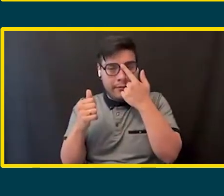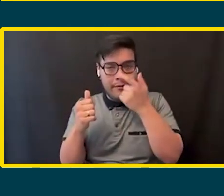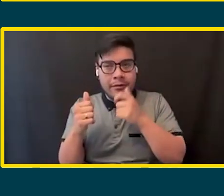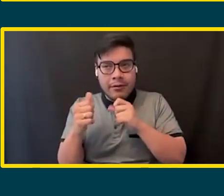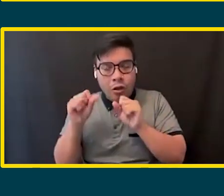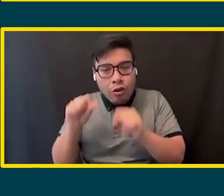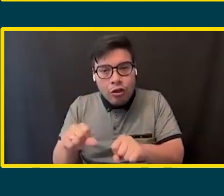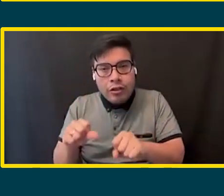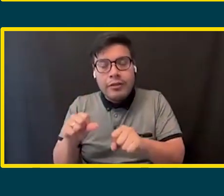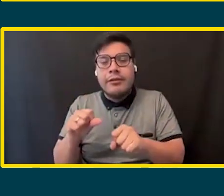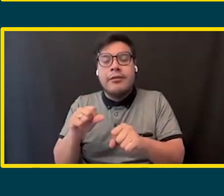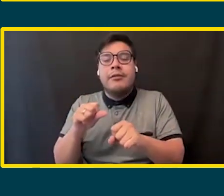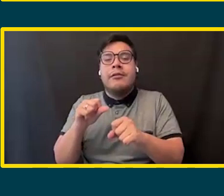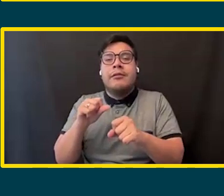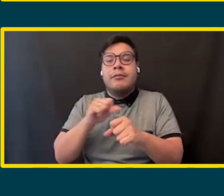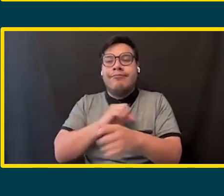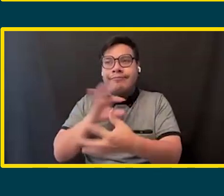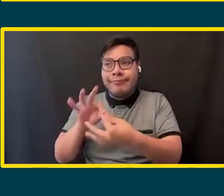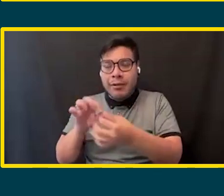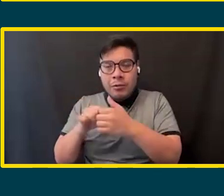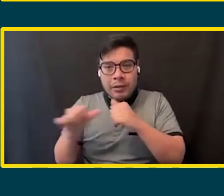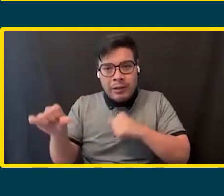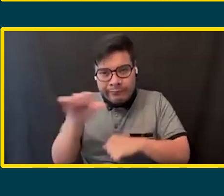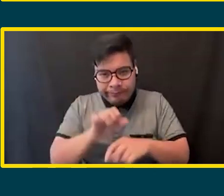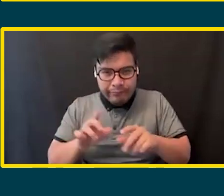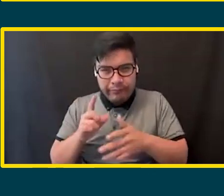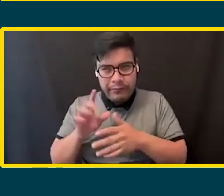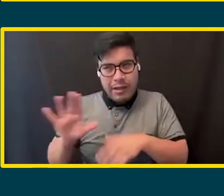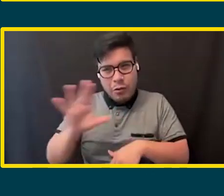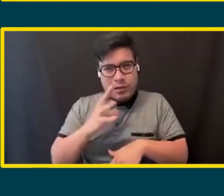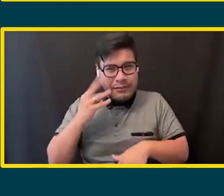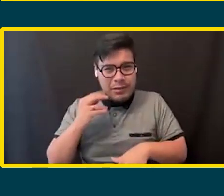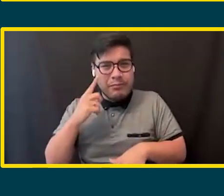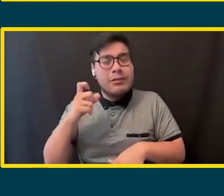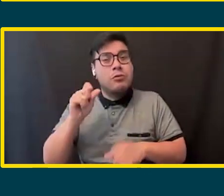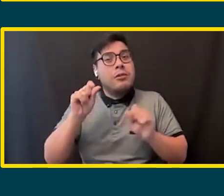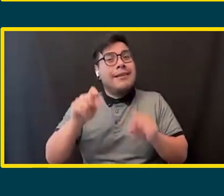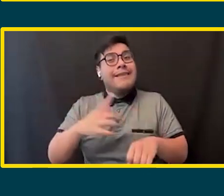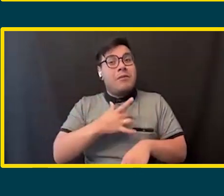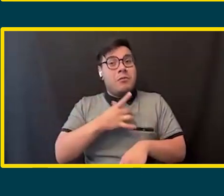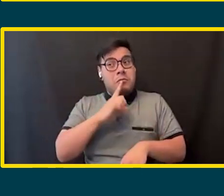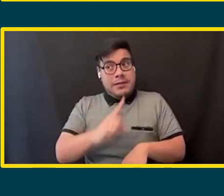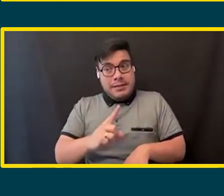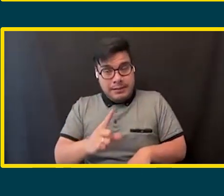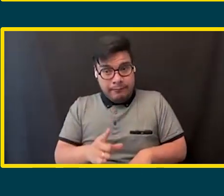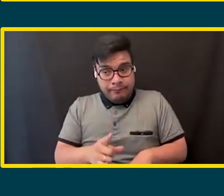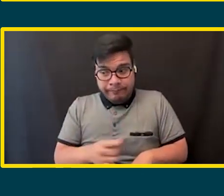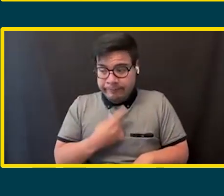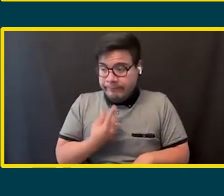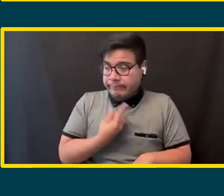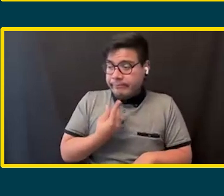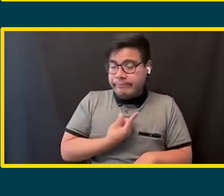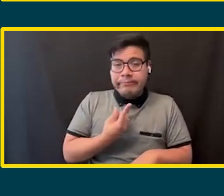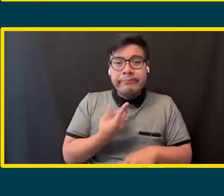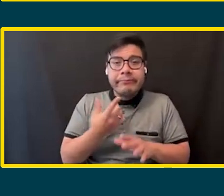relate to others and what they might be going through, because you can really feel alone, especially if you are in an